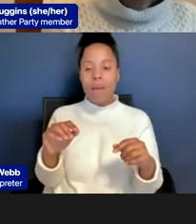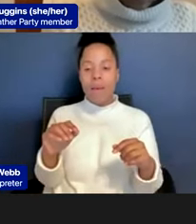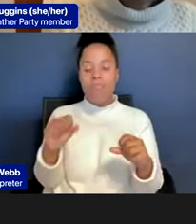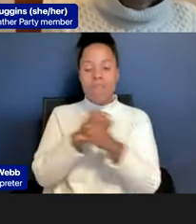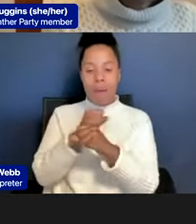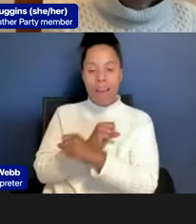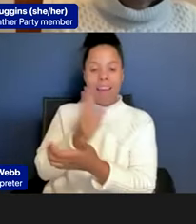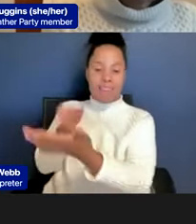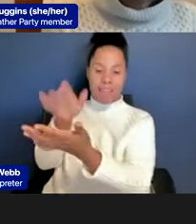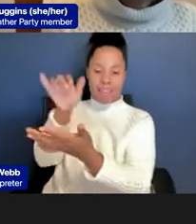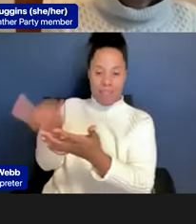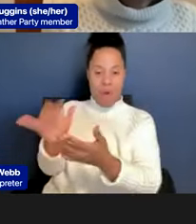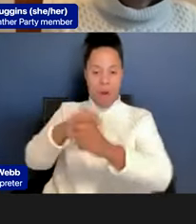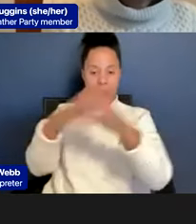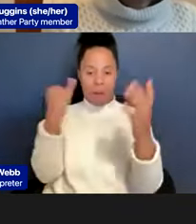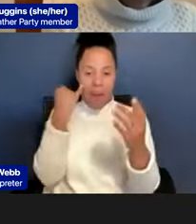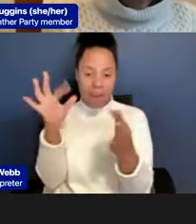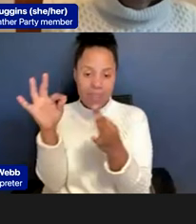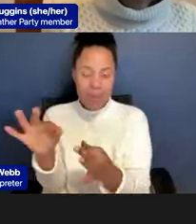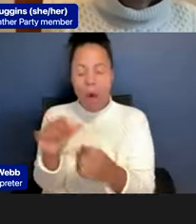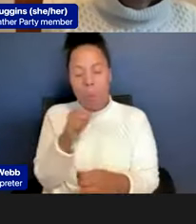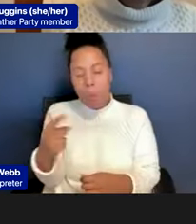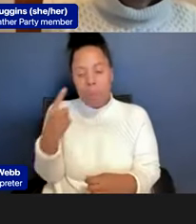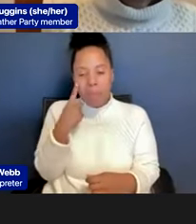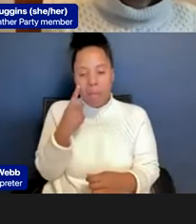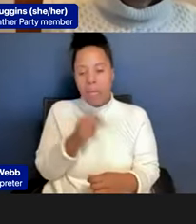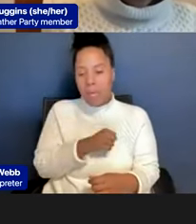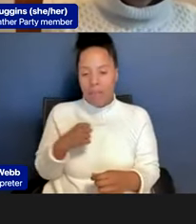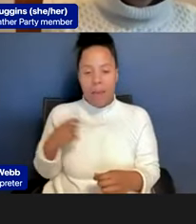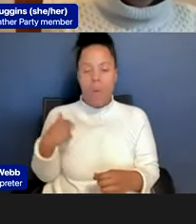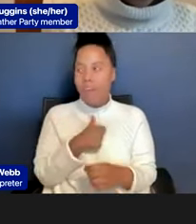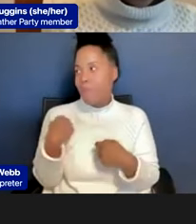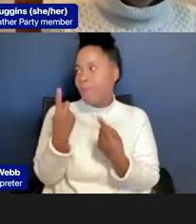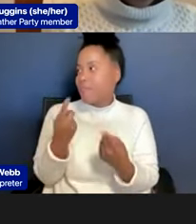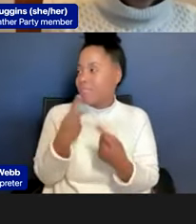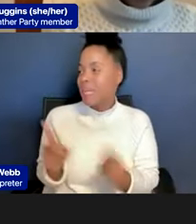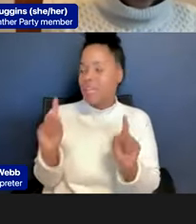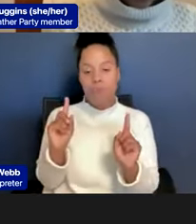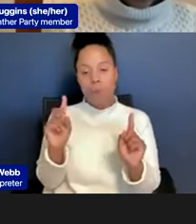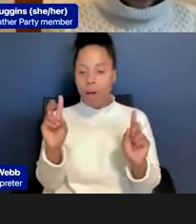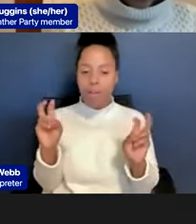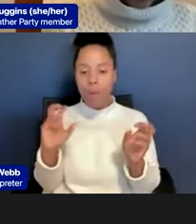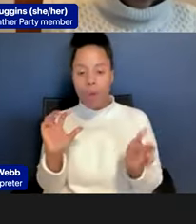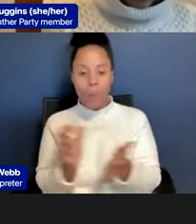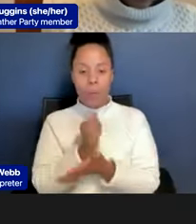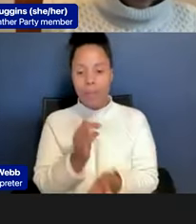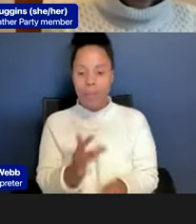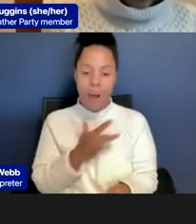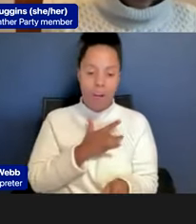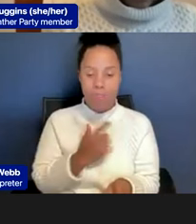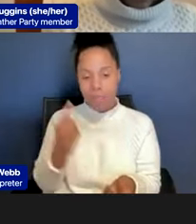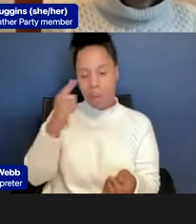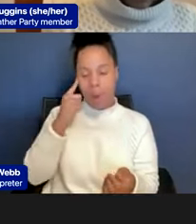Atlanta been completely successful in winning the hearts and minds of folks who live in the particular areas.